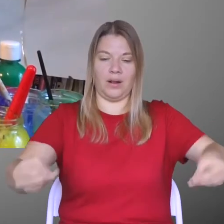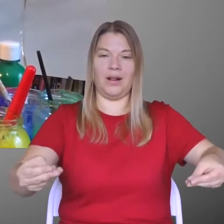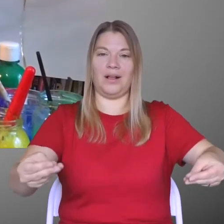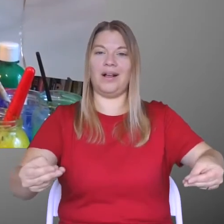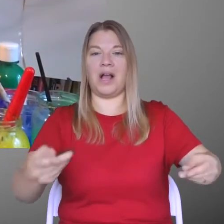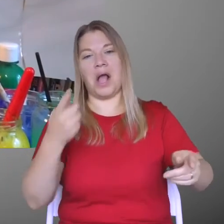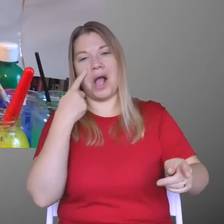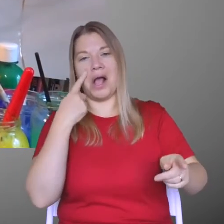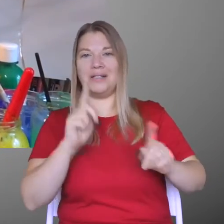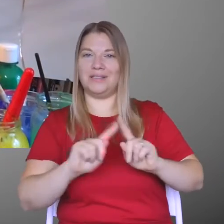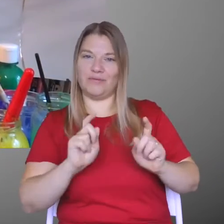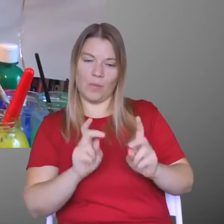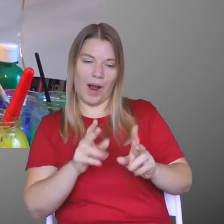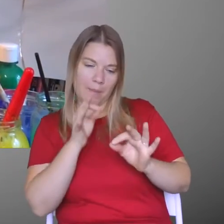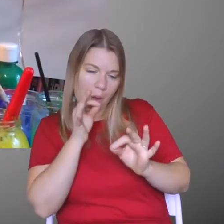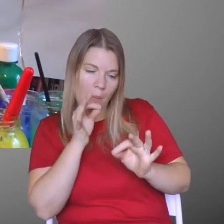direction.